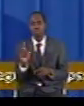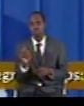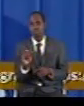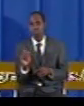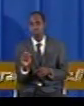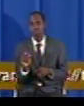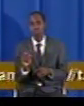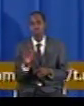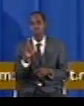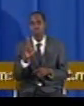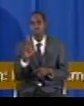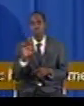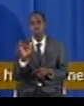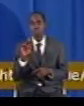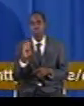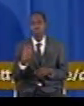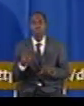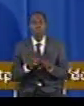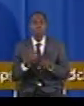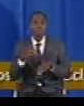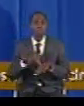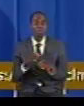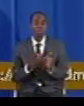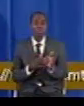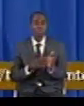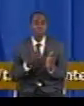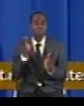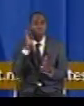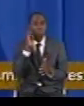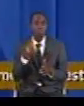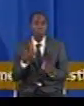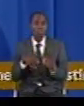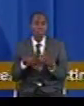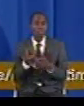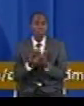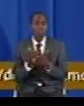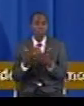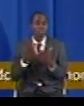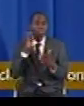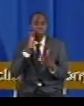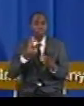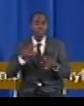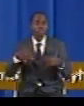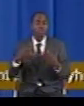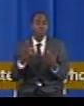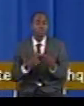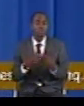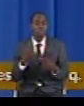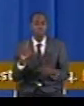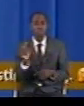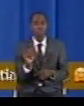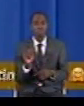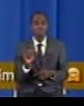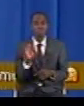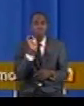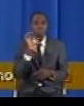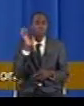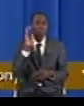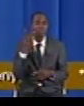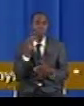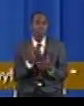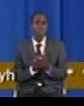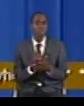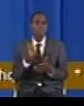school, I always find out before I'll run to the toilet, I'll find out that the urine is